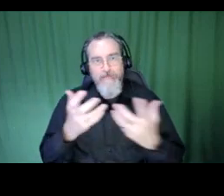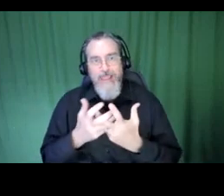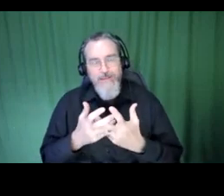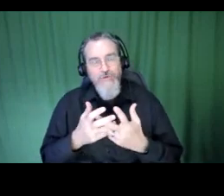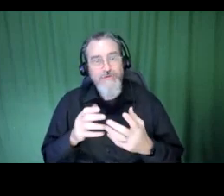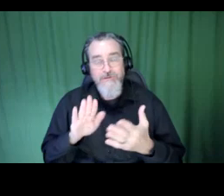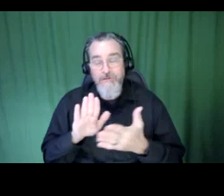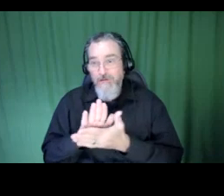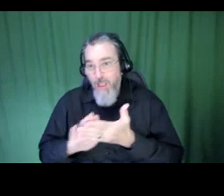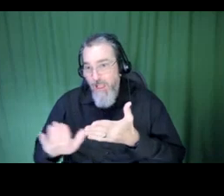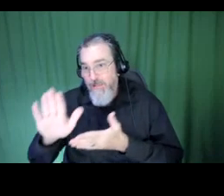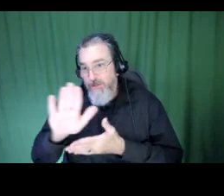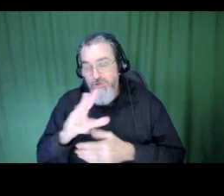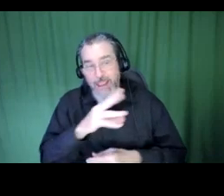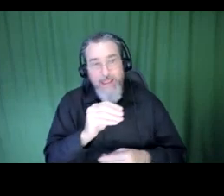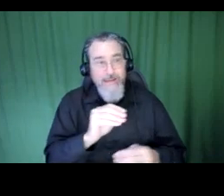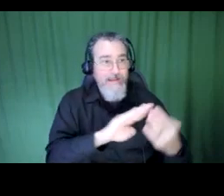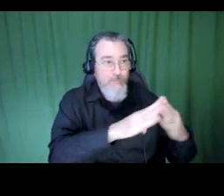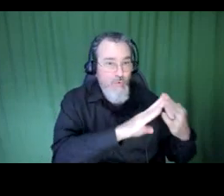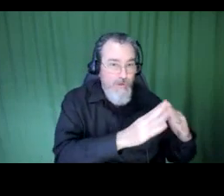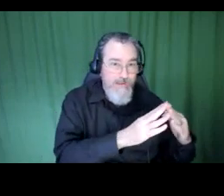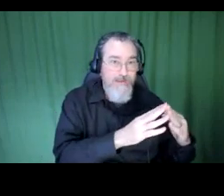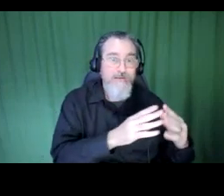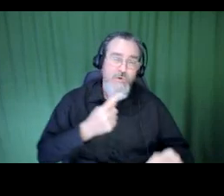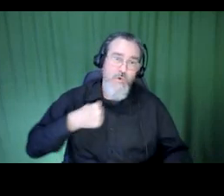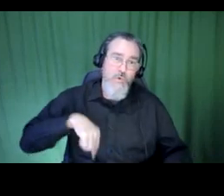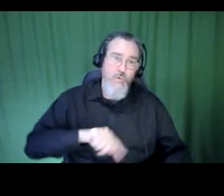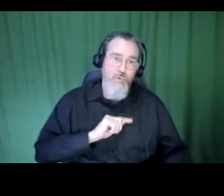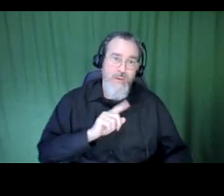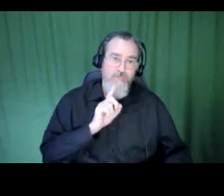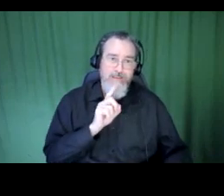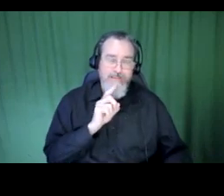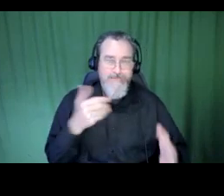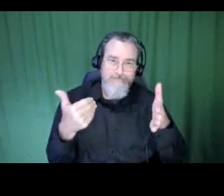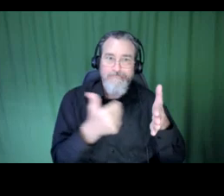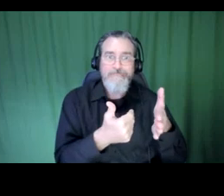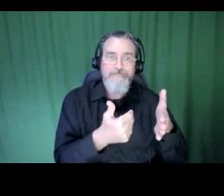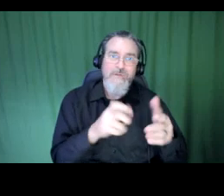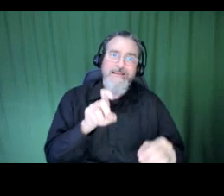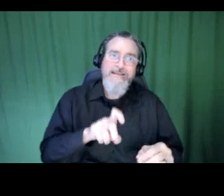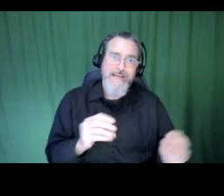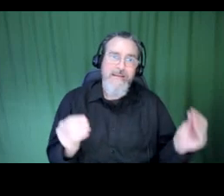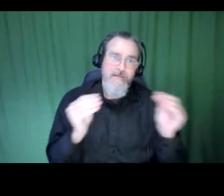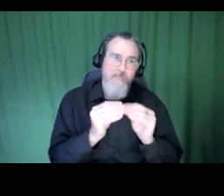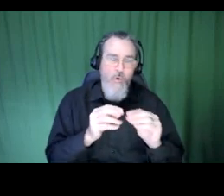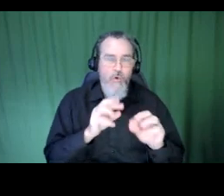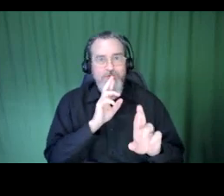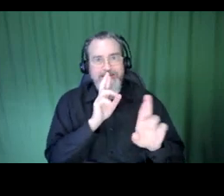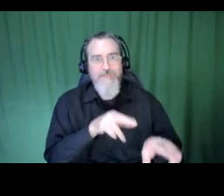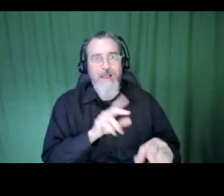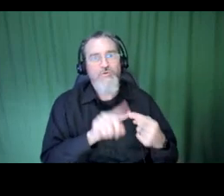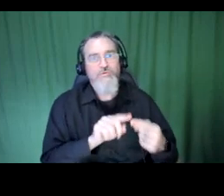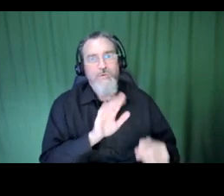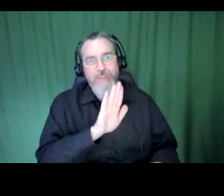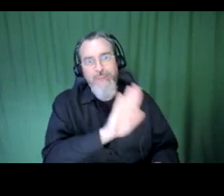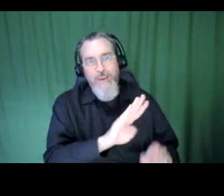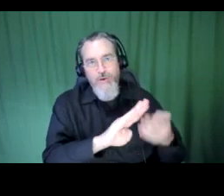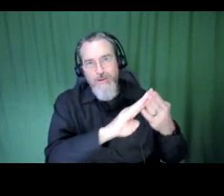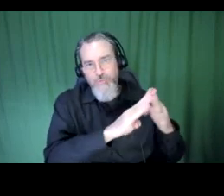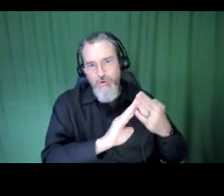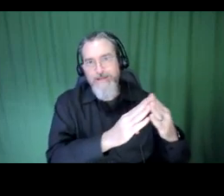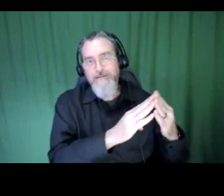We're the most accessible post-secondary education provider, and we need to be more responsive to tribal communities. And so a lot of